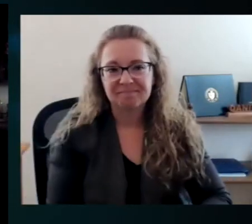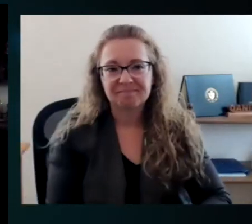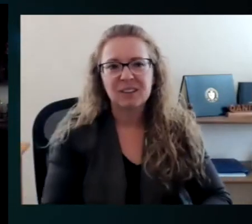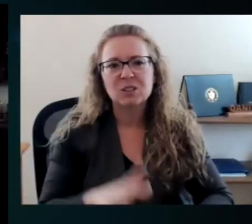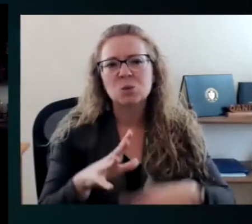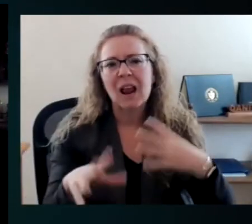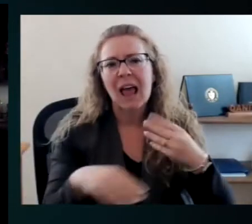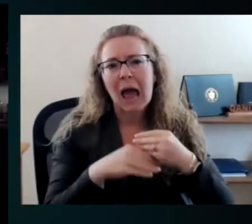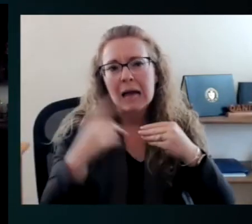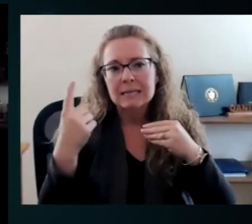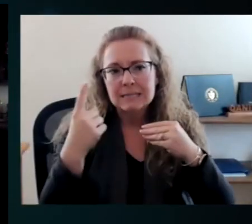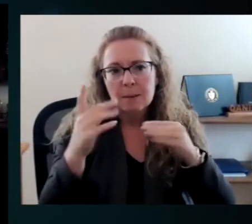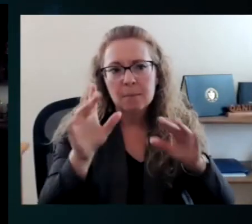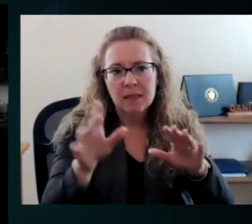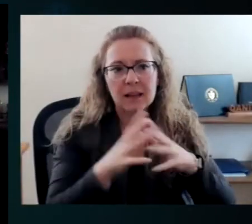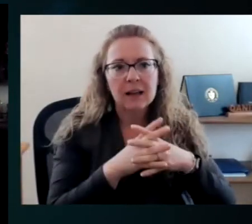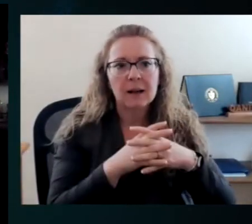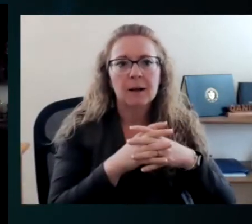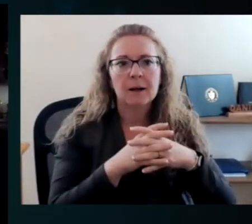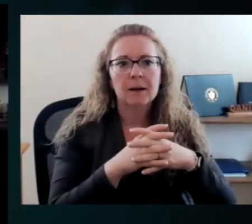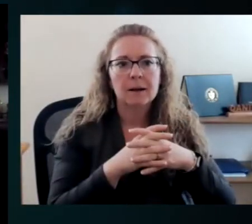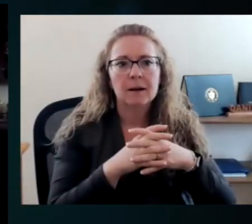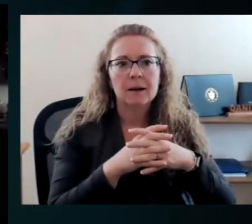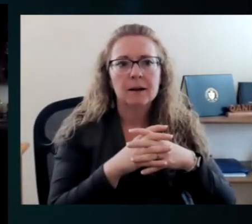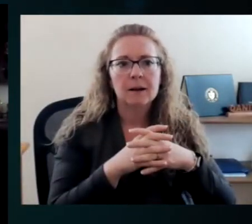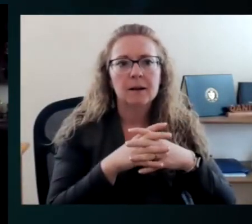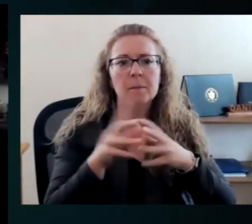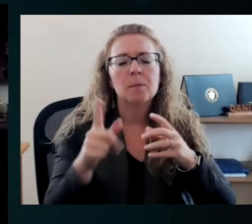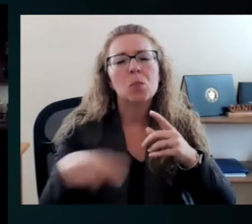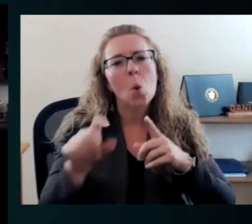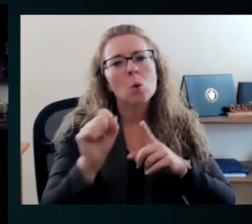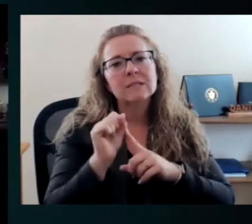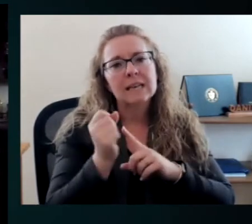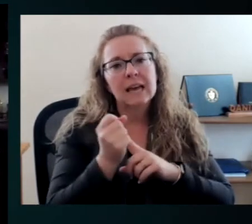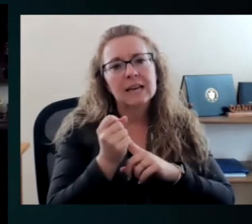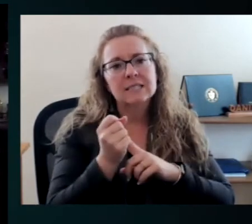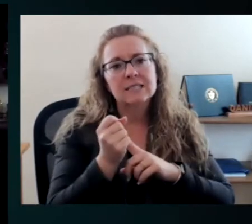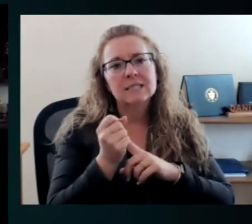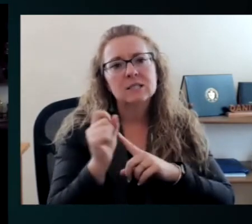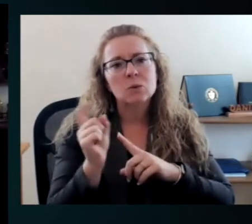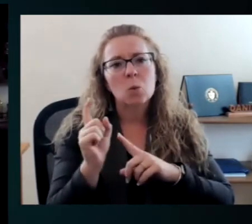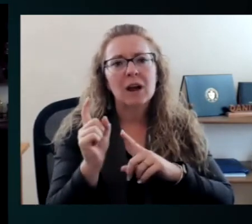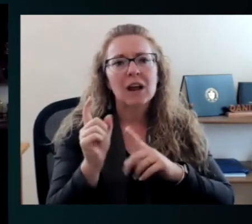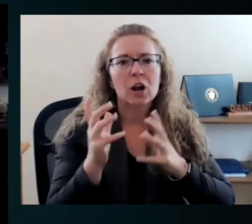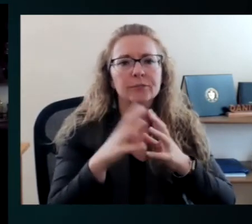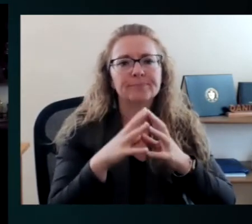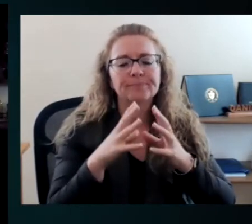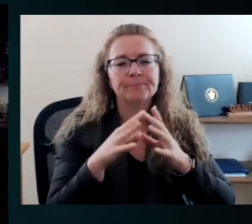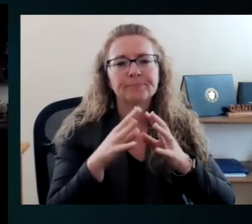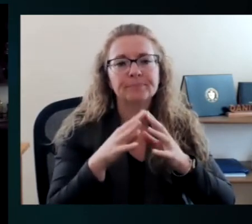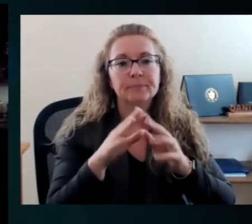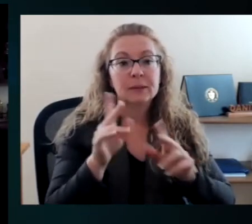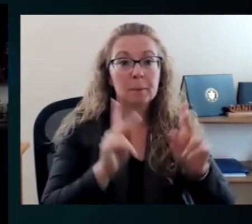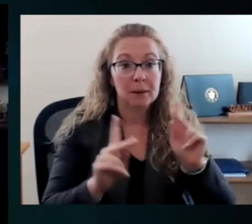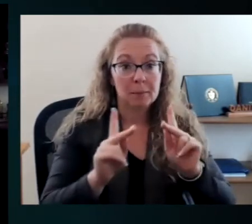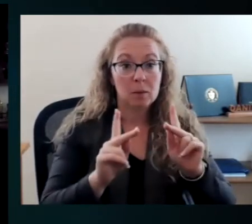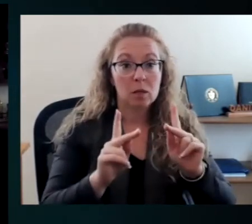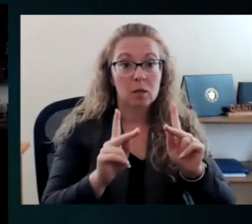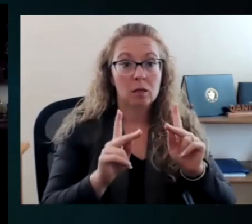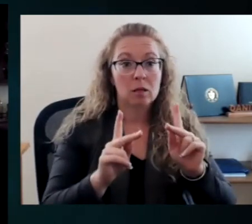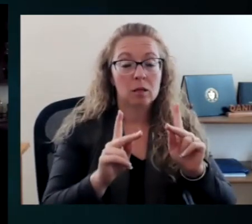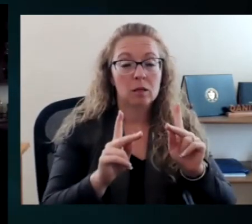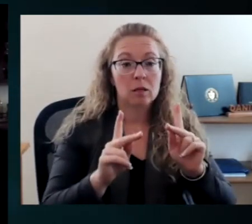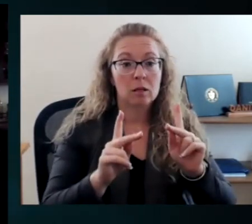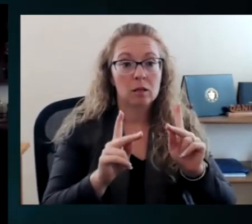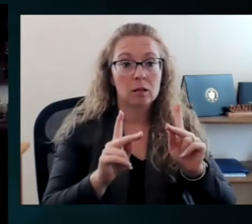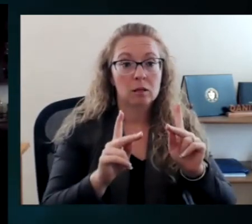is in the cases where we have people that are part of the marginalized community who are affected leading